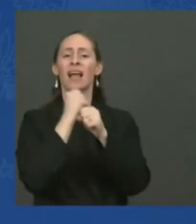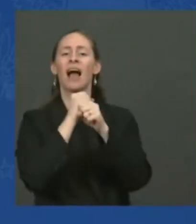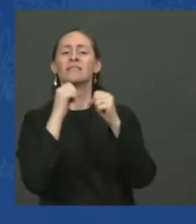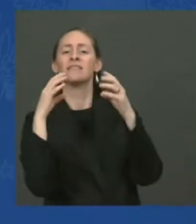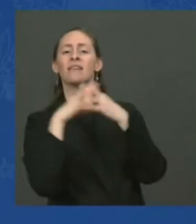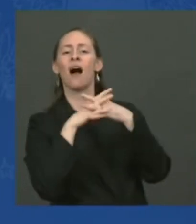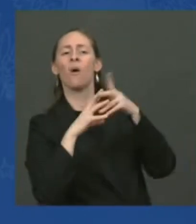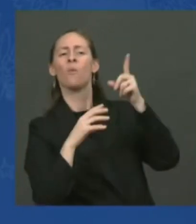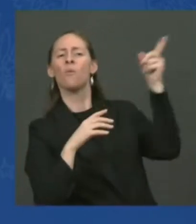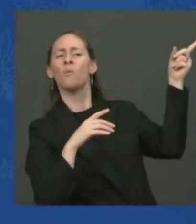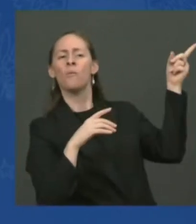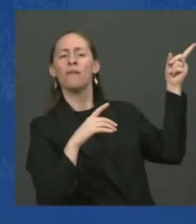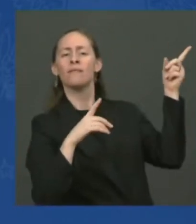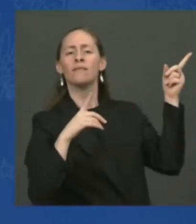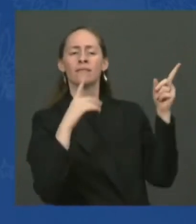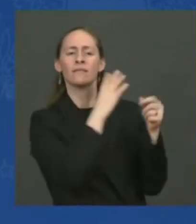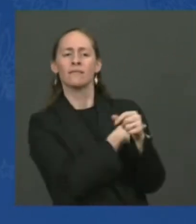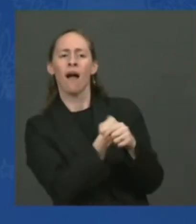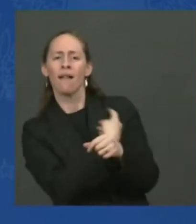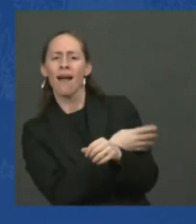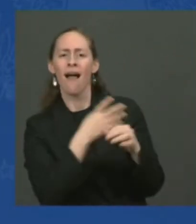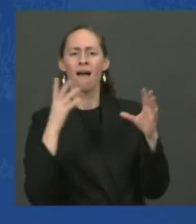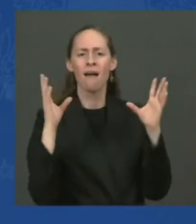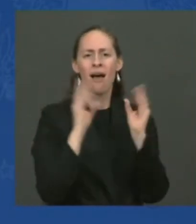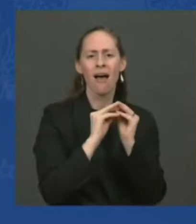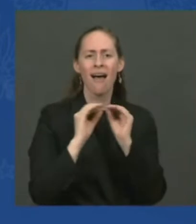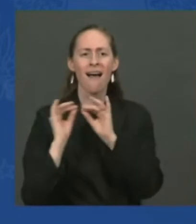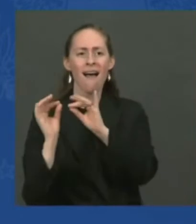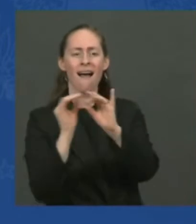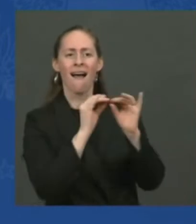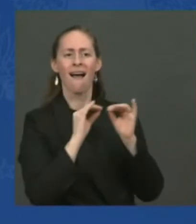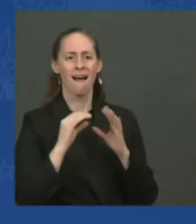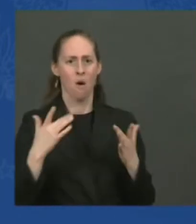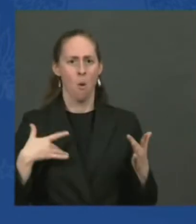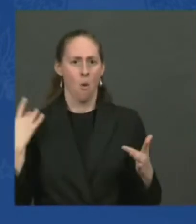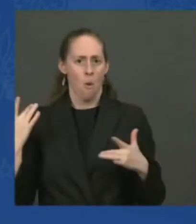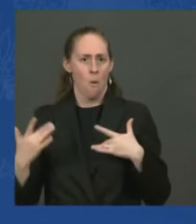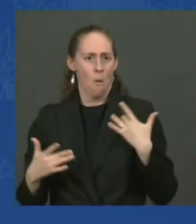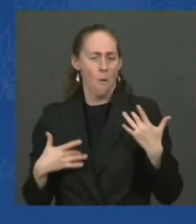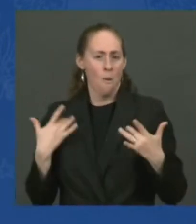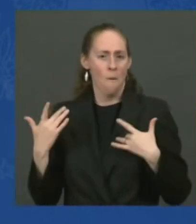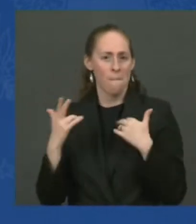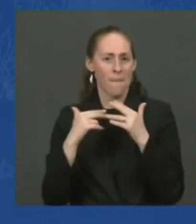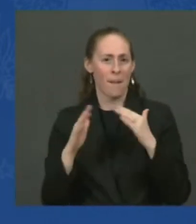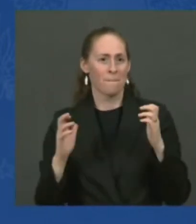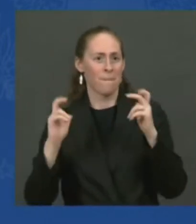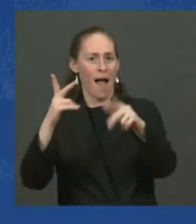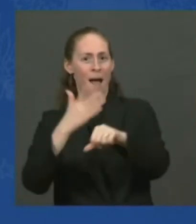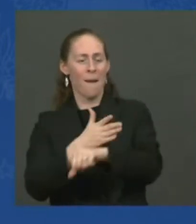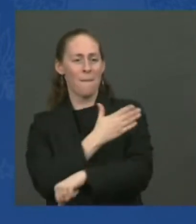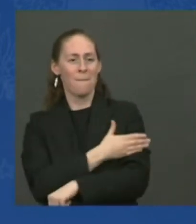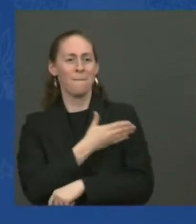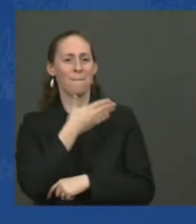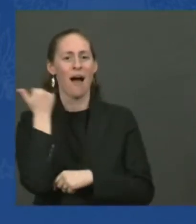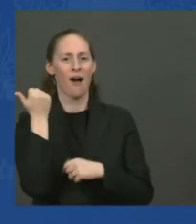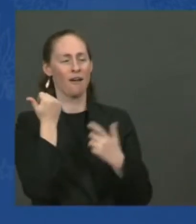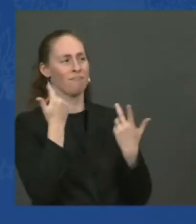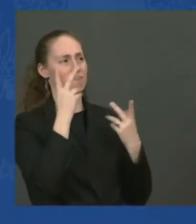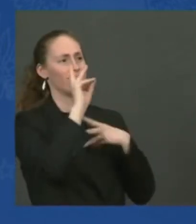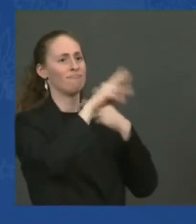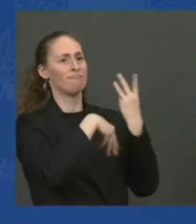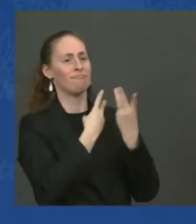great enthusiasm over the Build Back Better agenda, which is a show of force to the world. As the president has